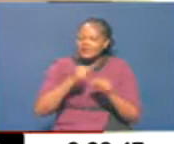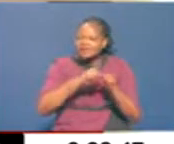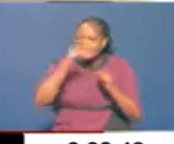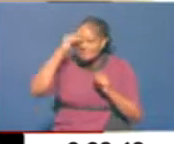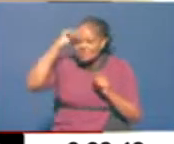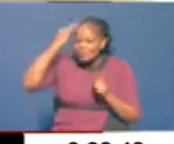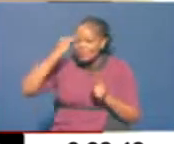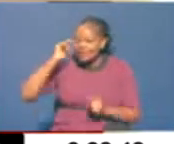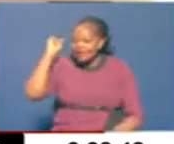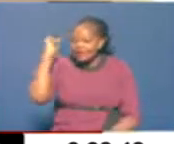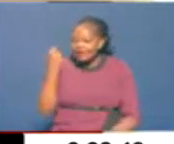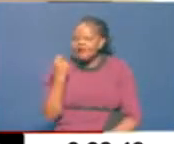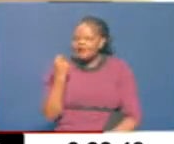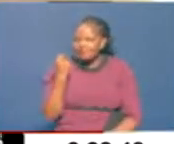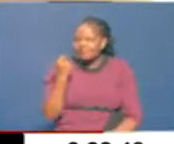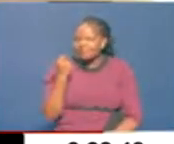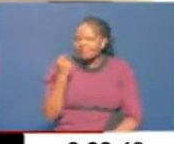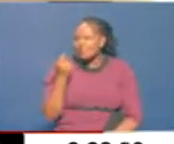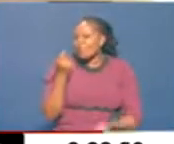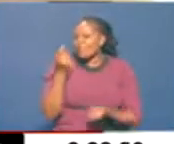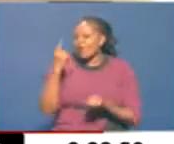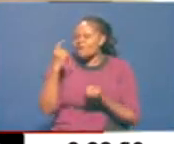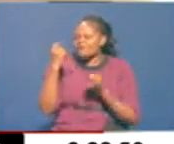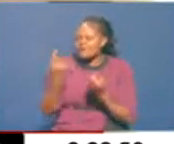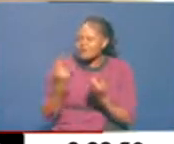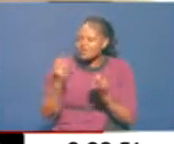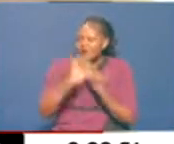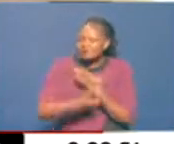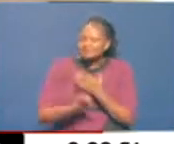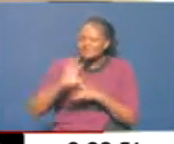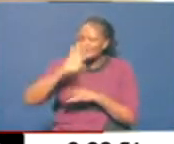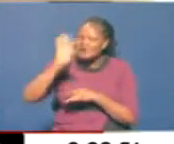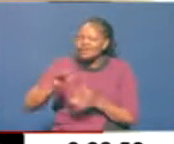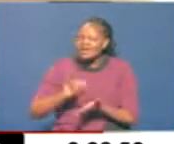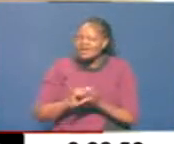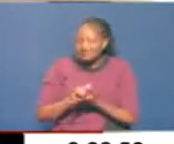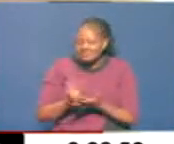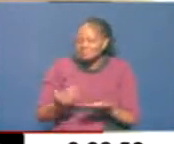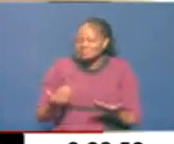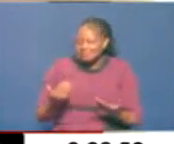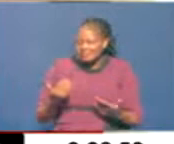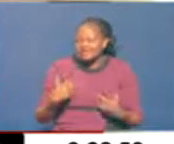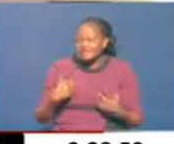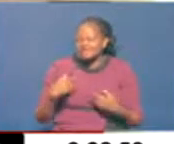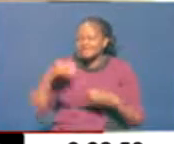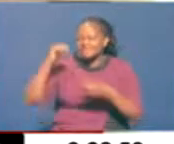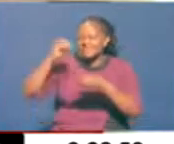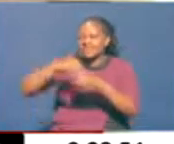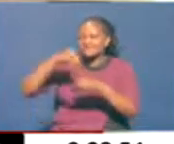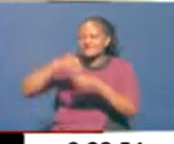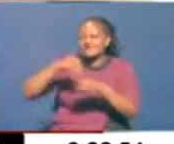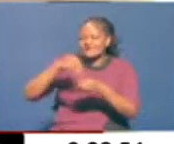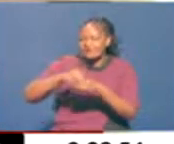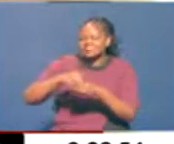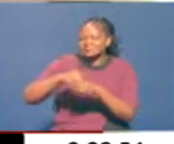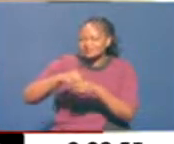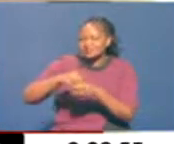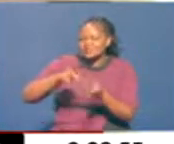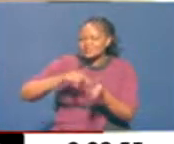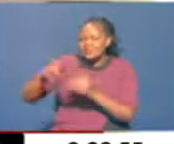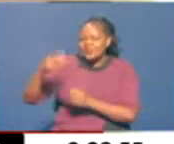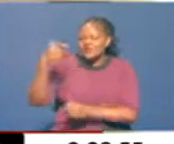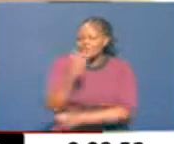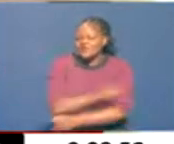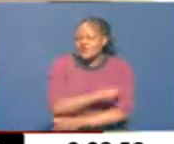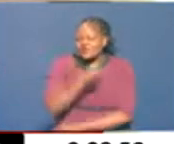Kenya is one of the few countries in Africa that has actually been able to put money on the table and procure vaccines for